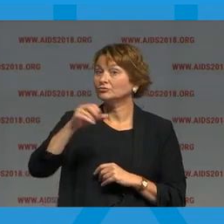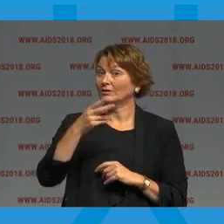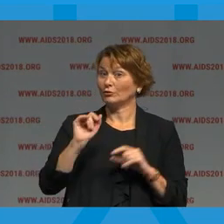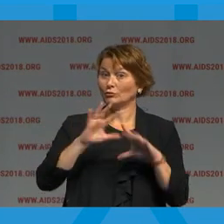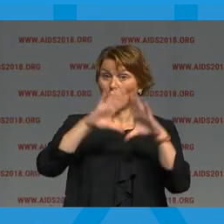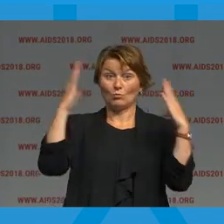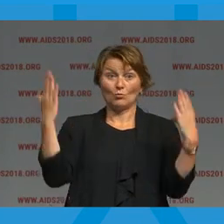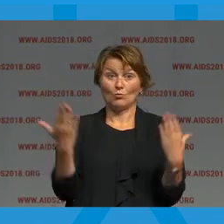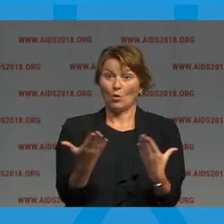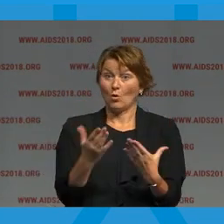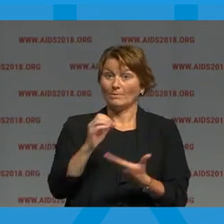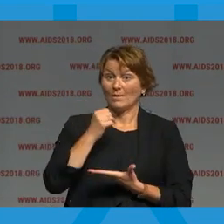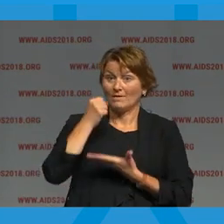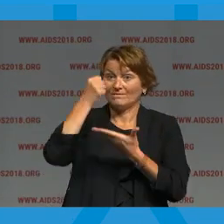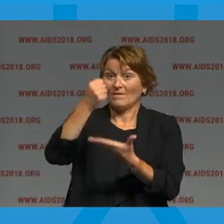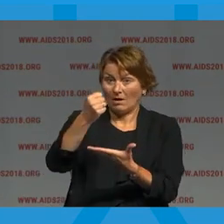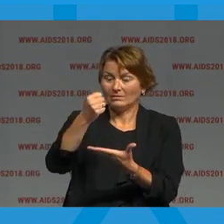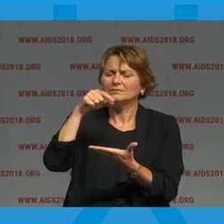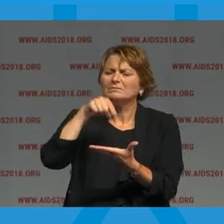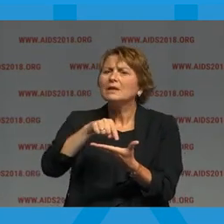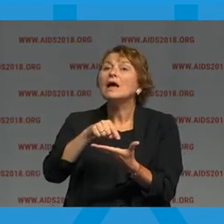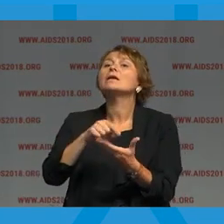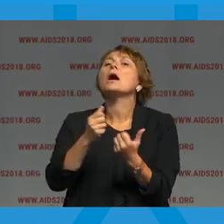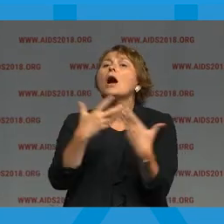contributed to 20 million lives saved.